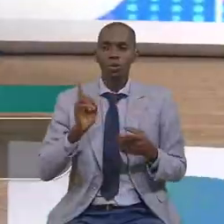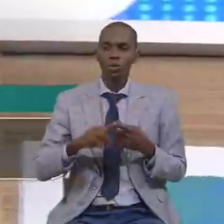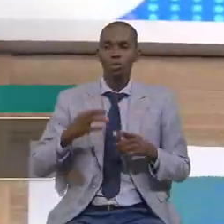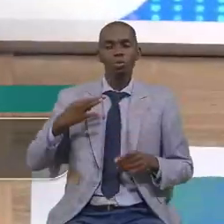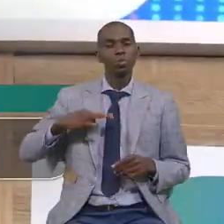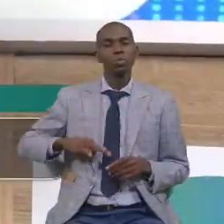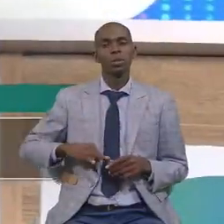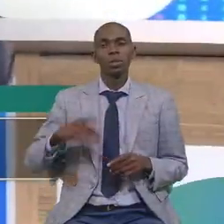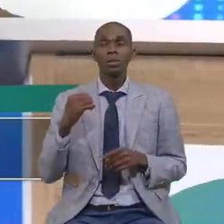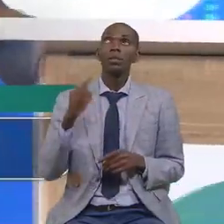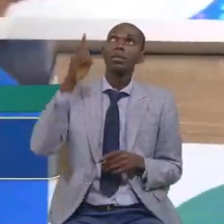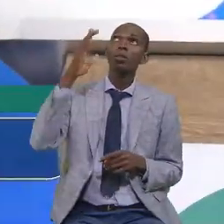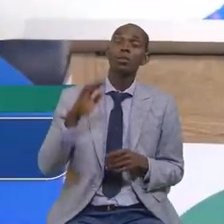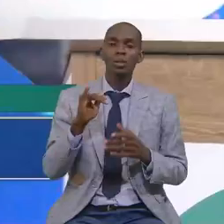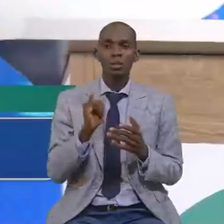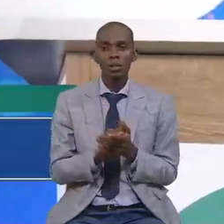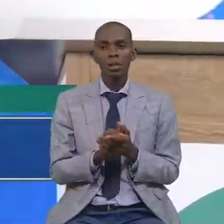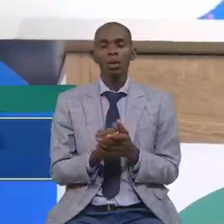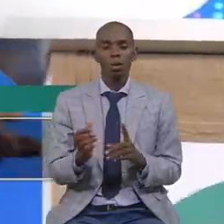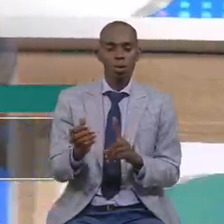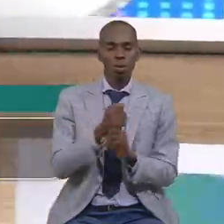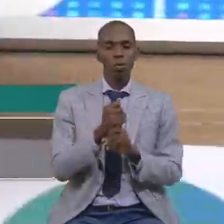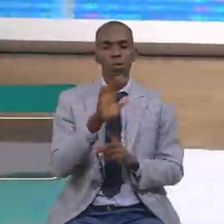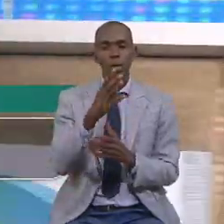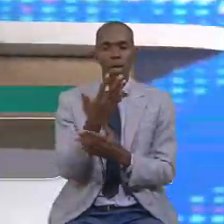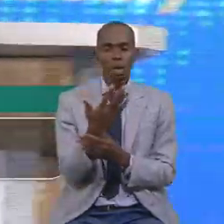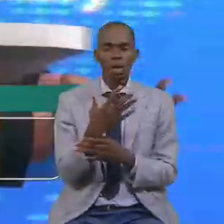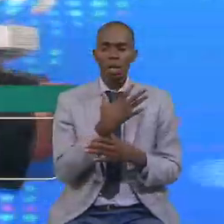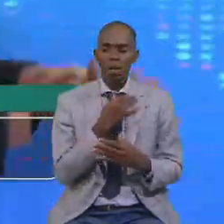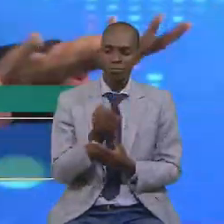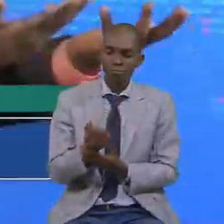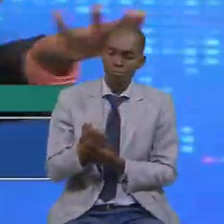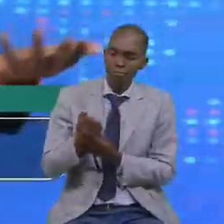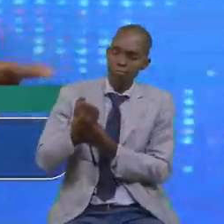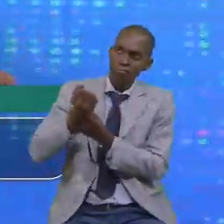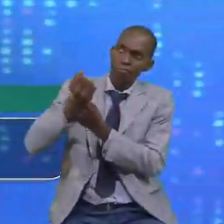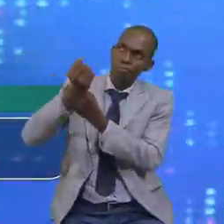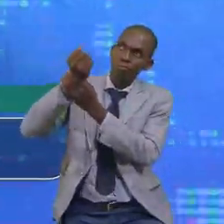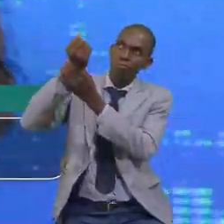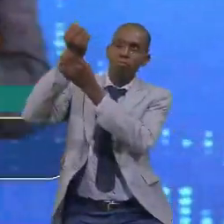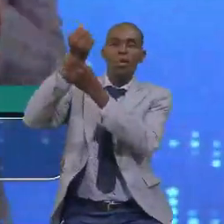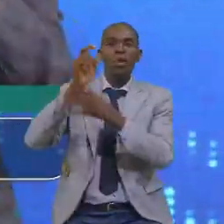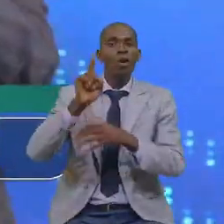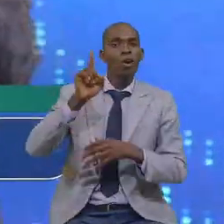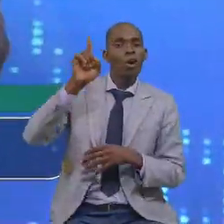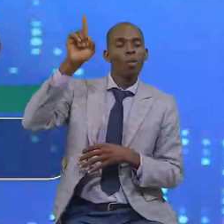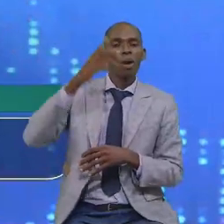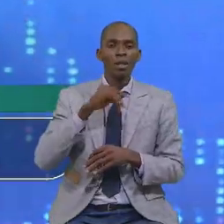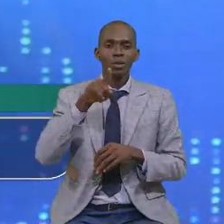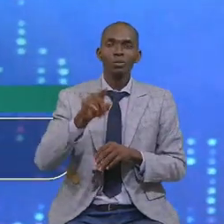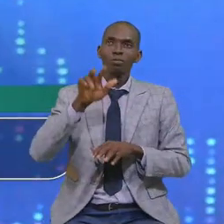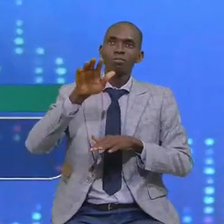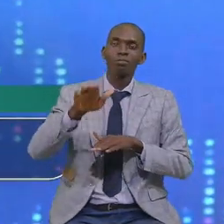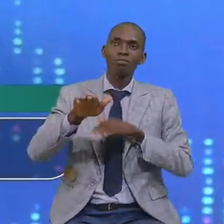The God that holds your hand and takes you up the stairs, and you climb the